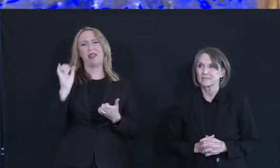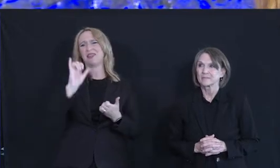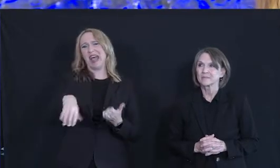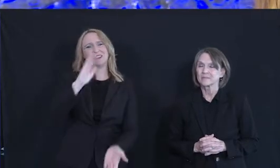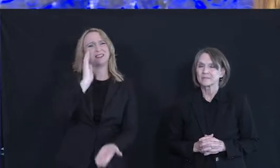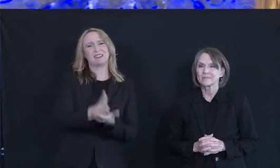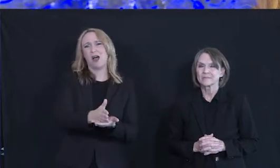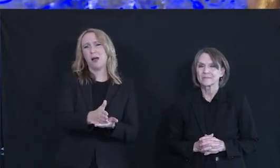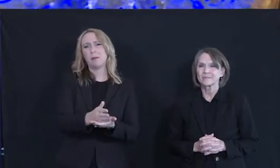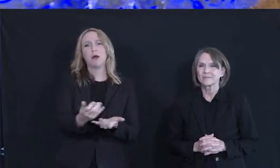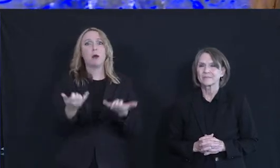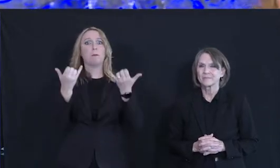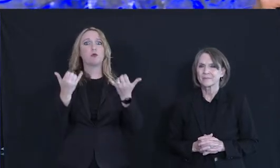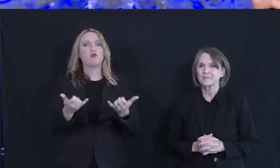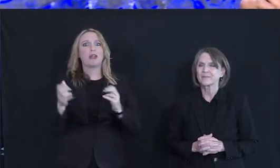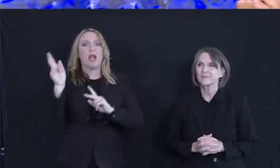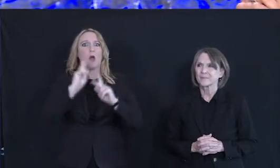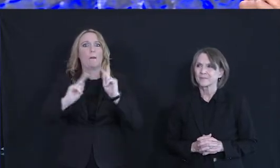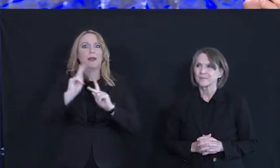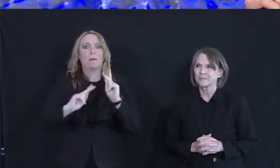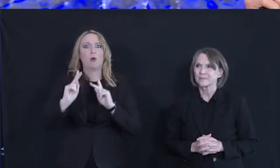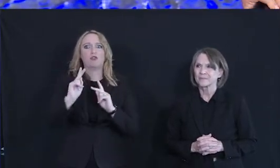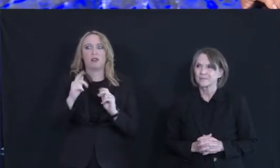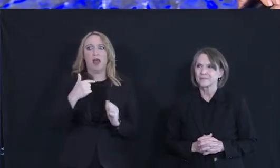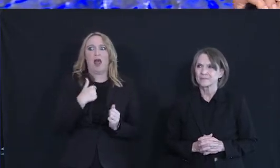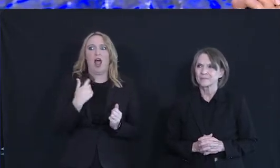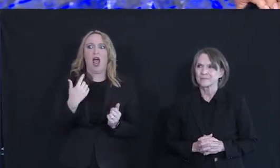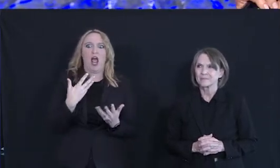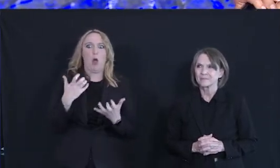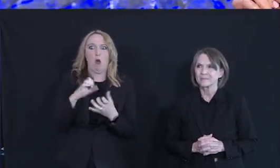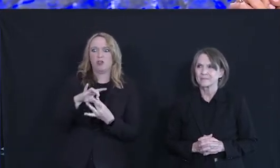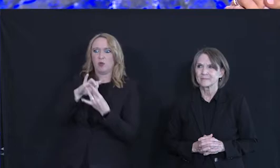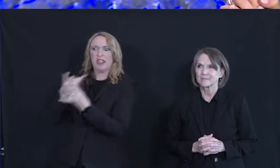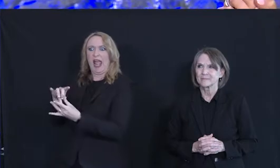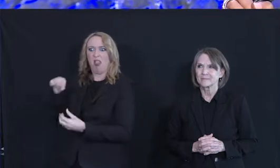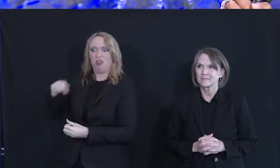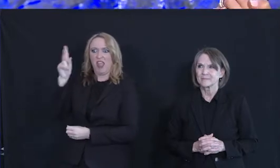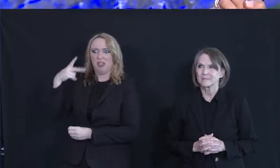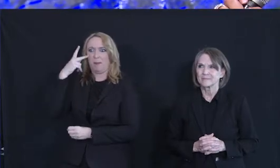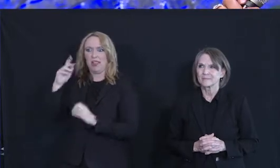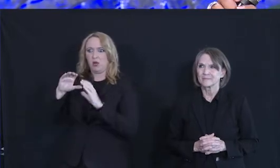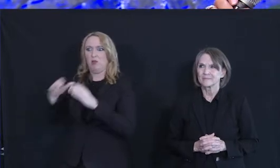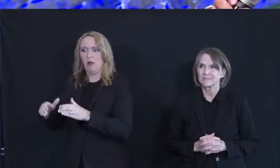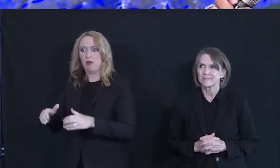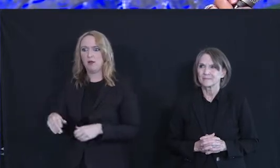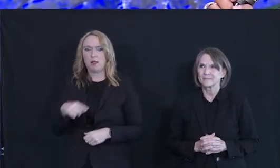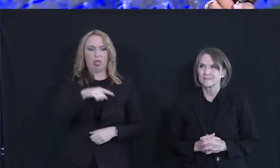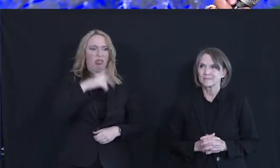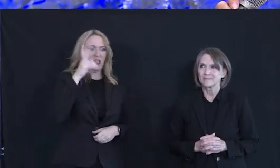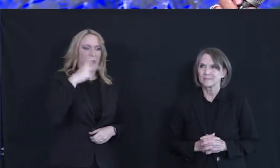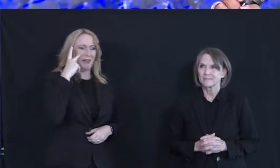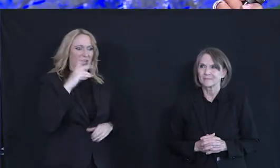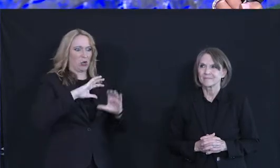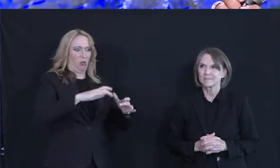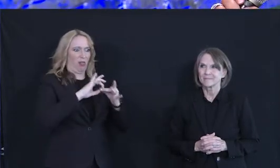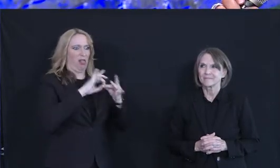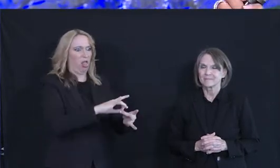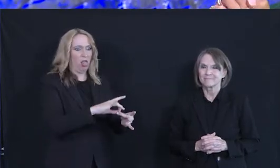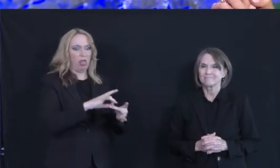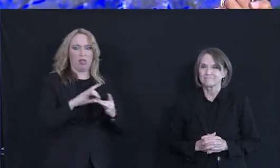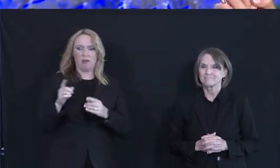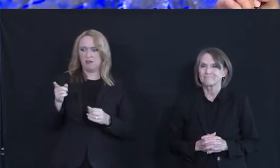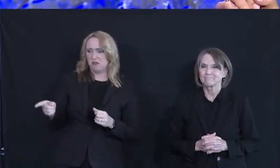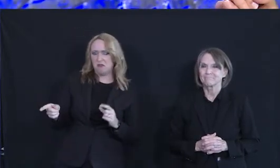that are so focused on being in their little political bubble that they're unwilling to sit down with other people that might have a different political persuasion or a different